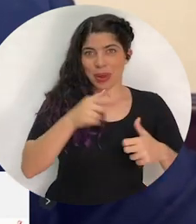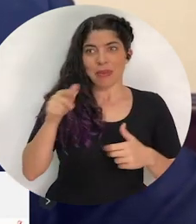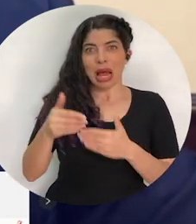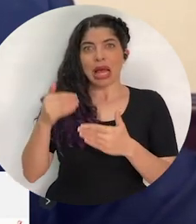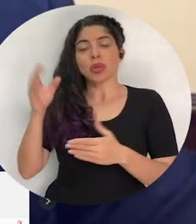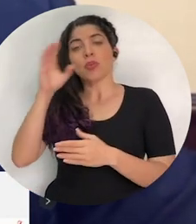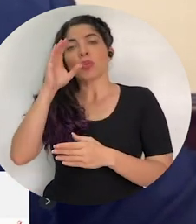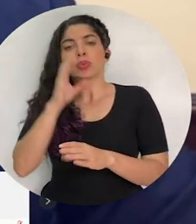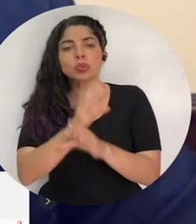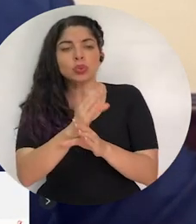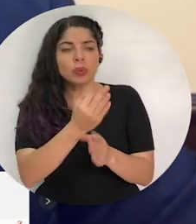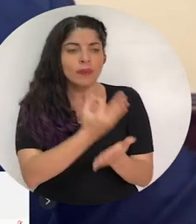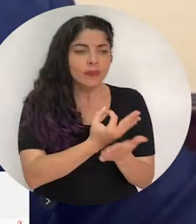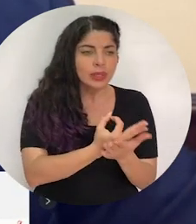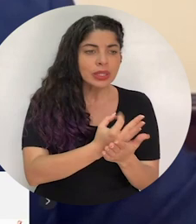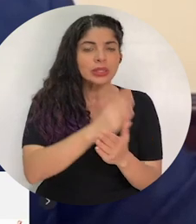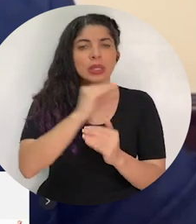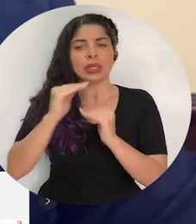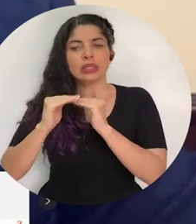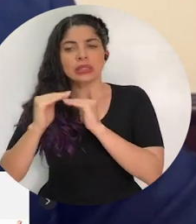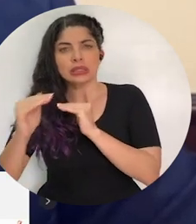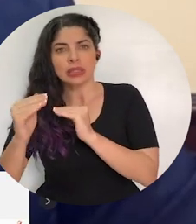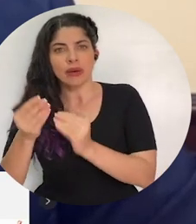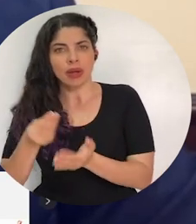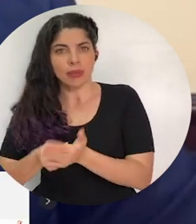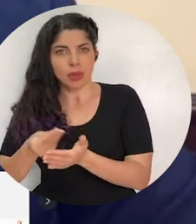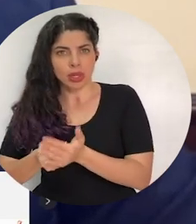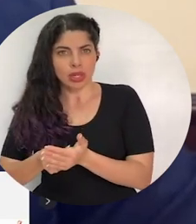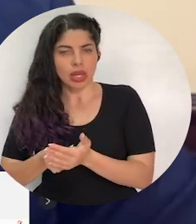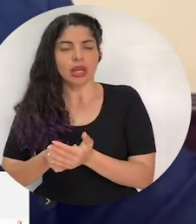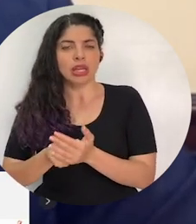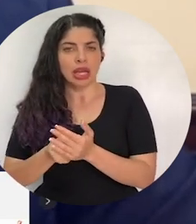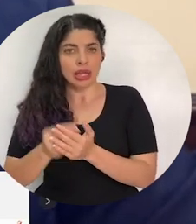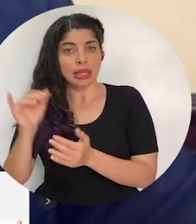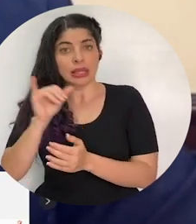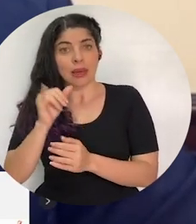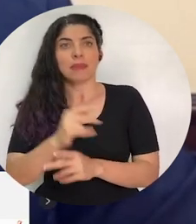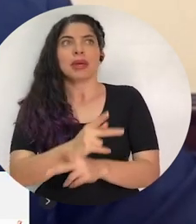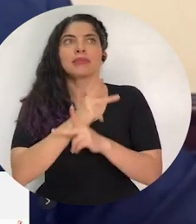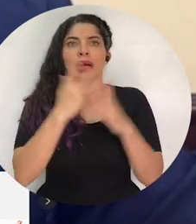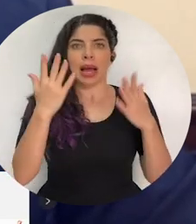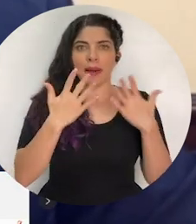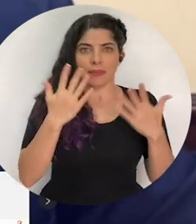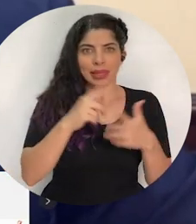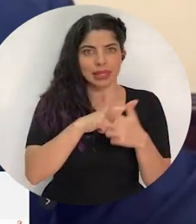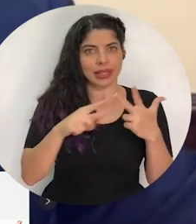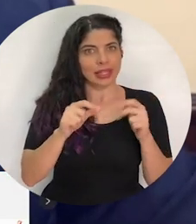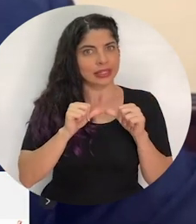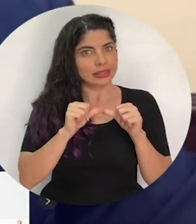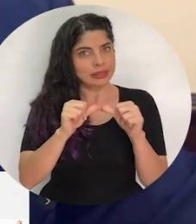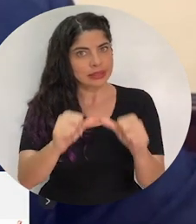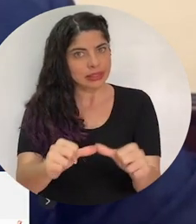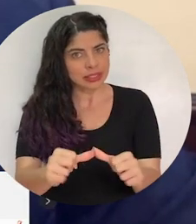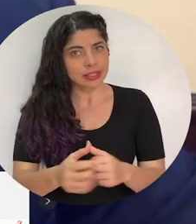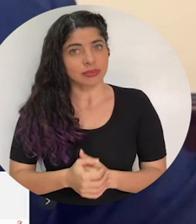pandemic, to preserve fiscal and monetary stability as well as sustainability.